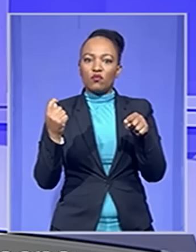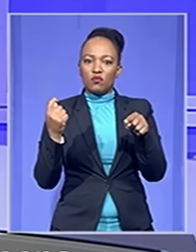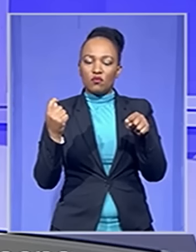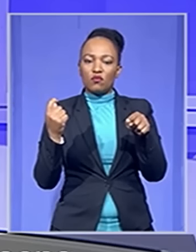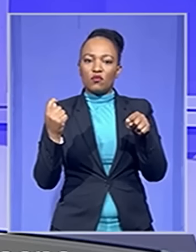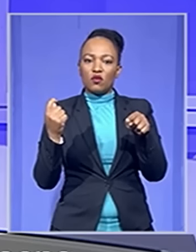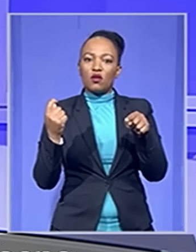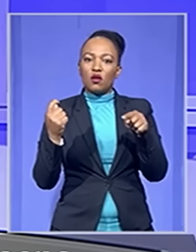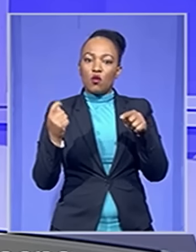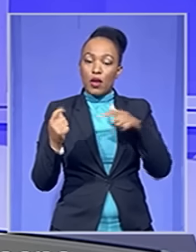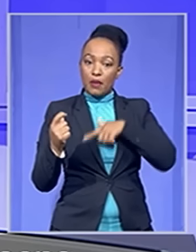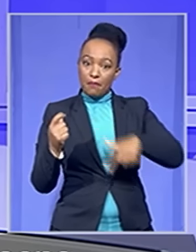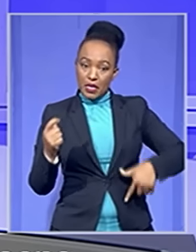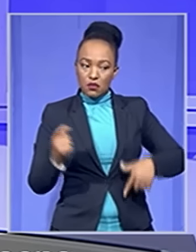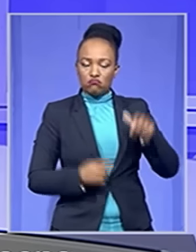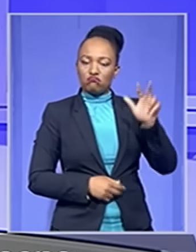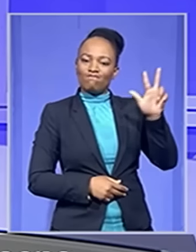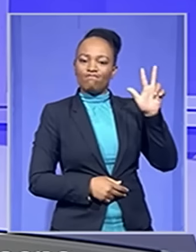tlhomo semmuso eo.